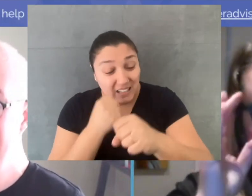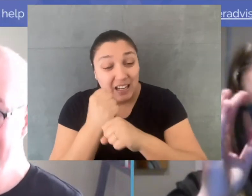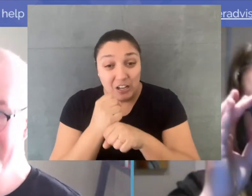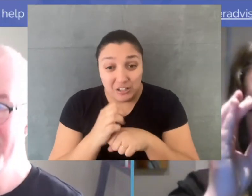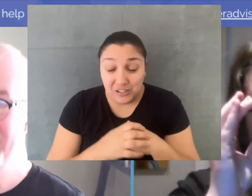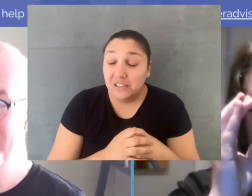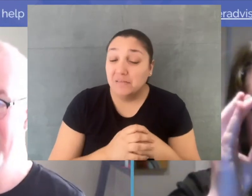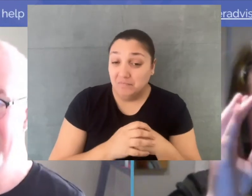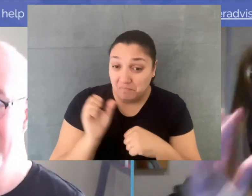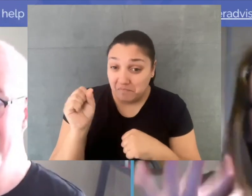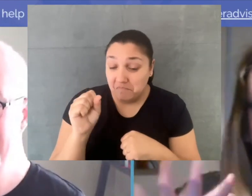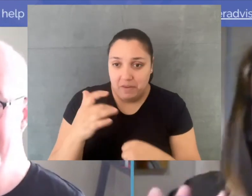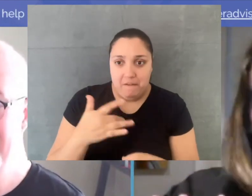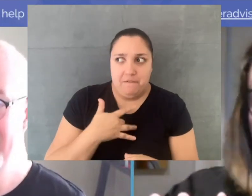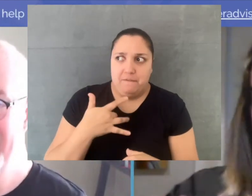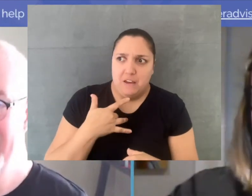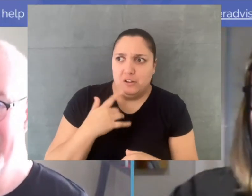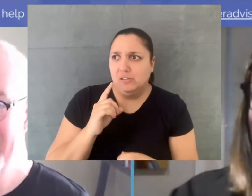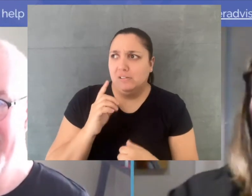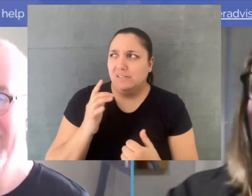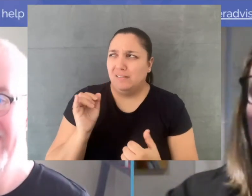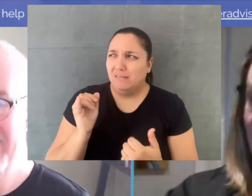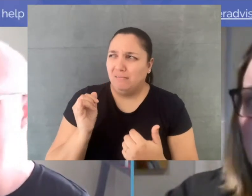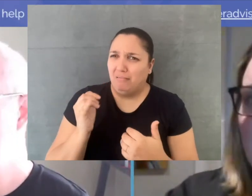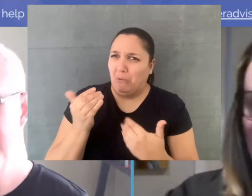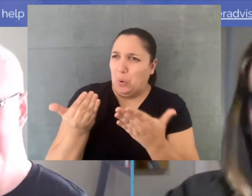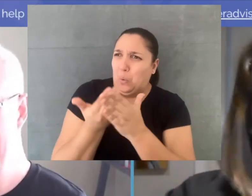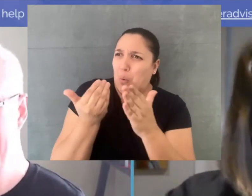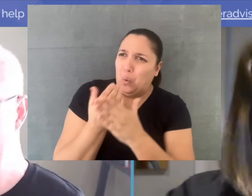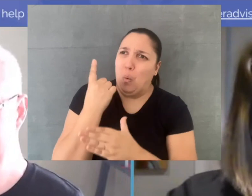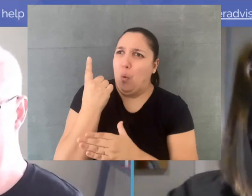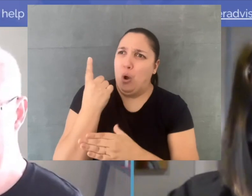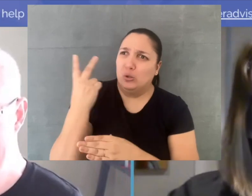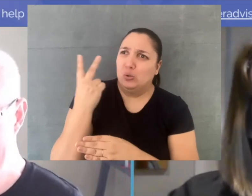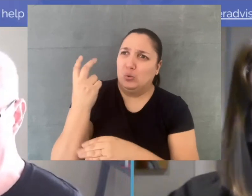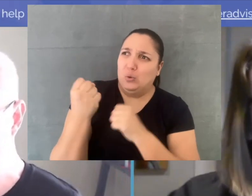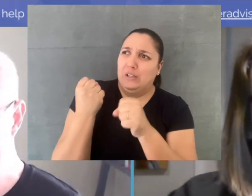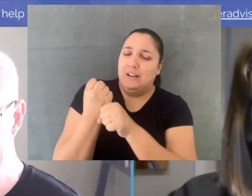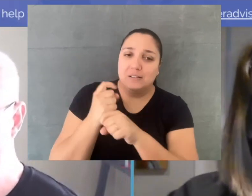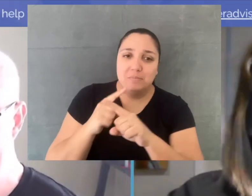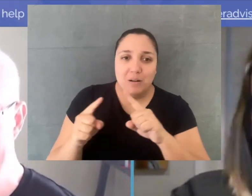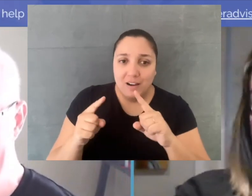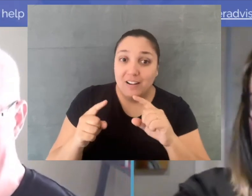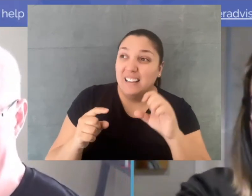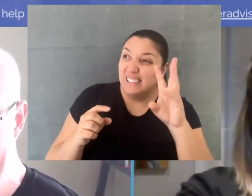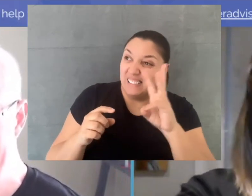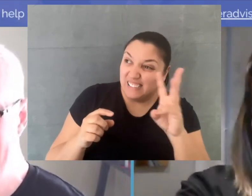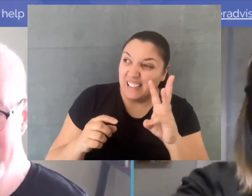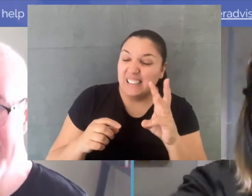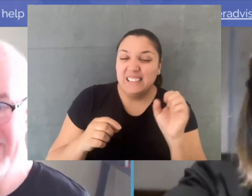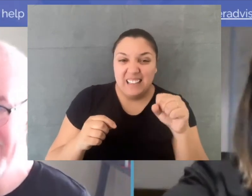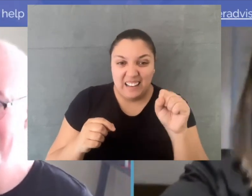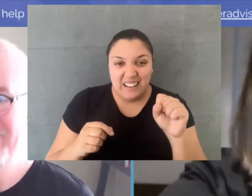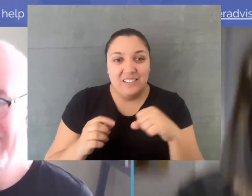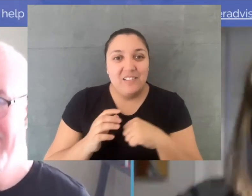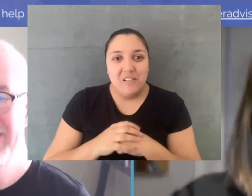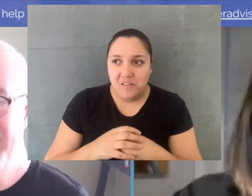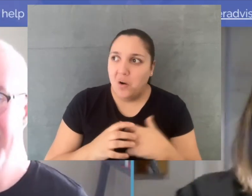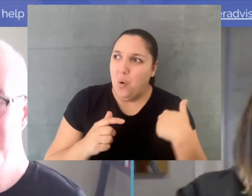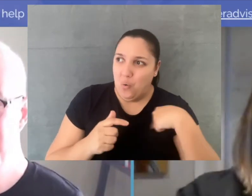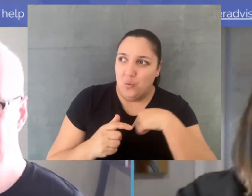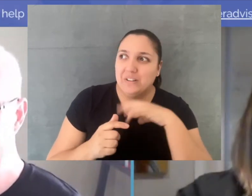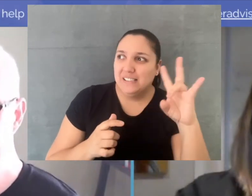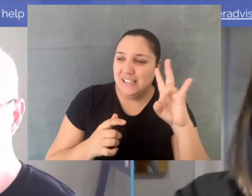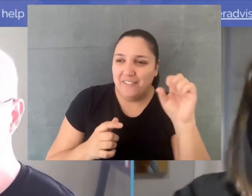It feels like it's still year 1 or 2 sometimes, but we've been around for about 6. And it's just like,